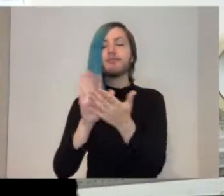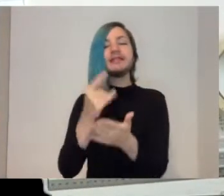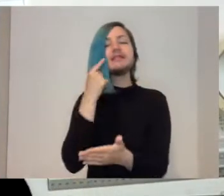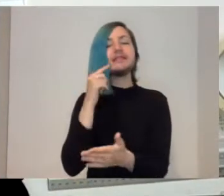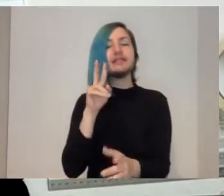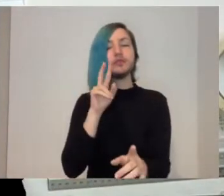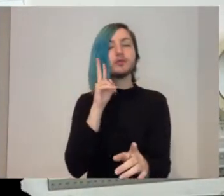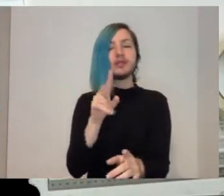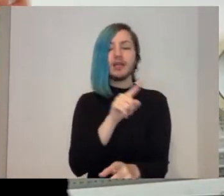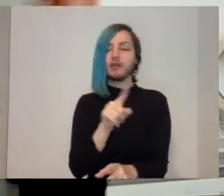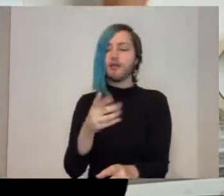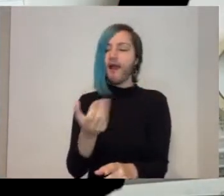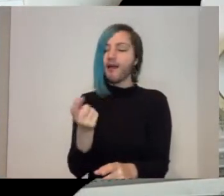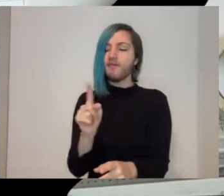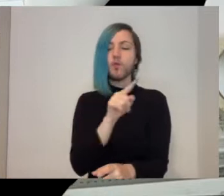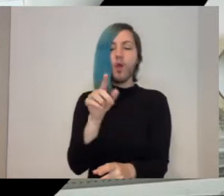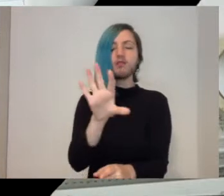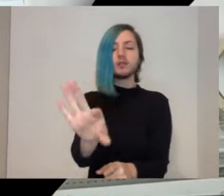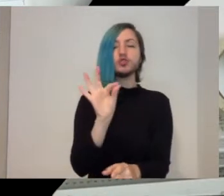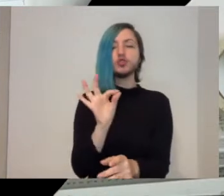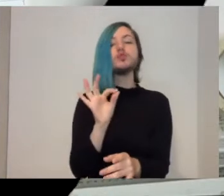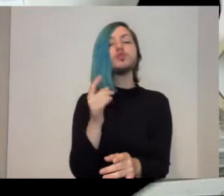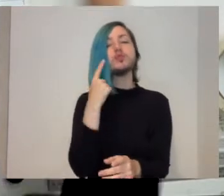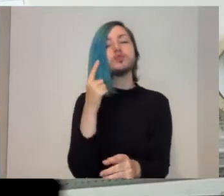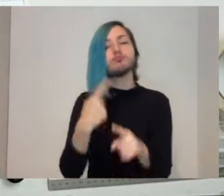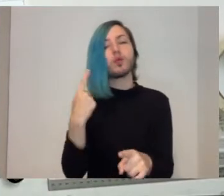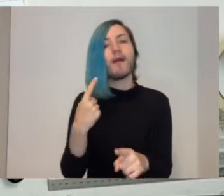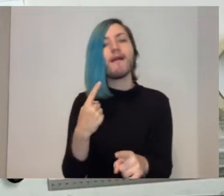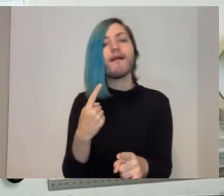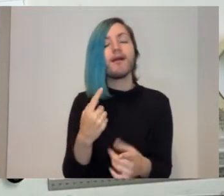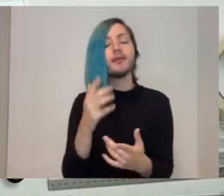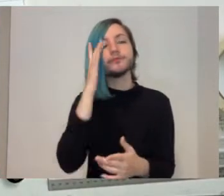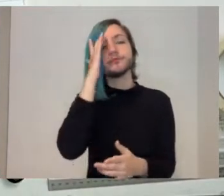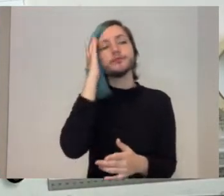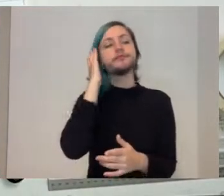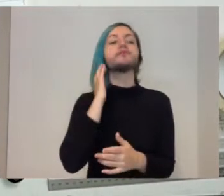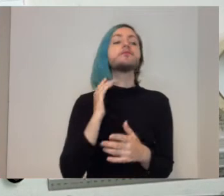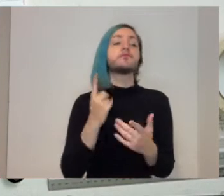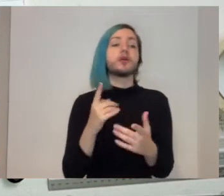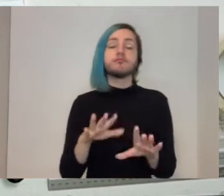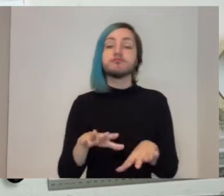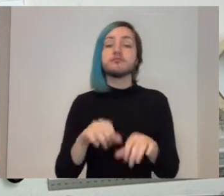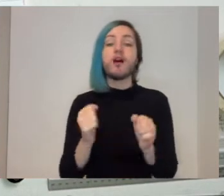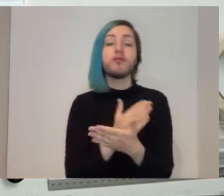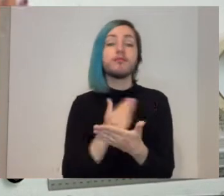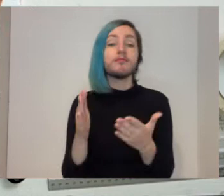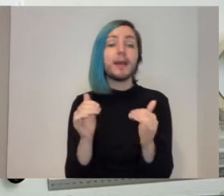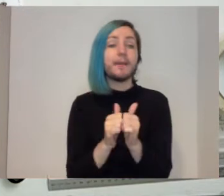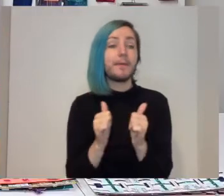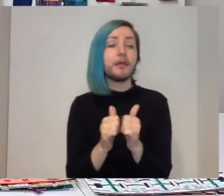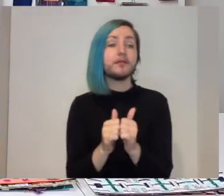you're working with and choose which colours are there really quickly. So we start off with some plain